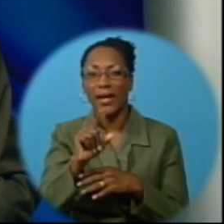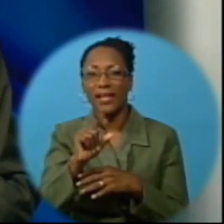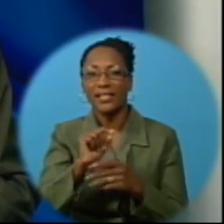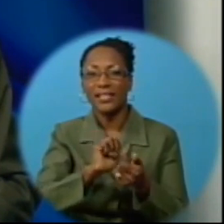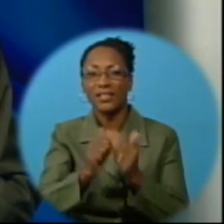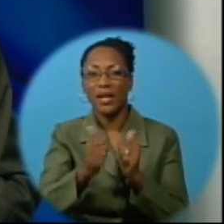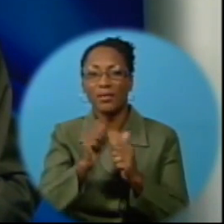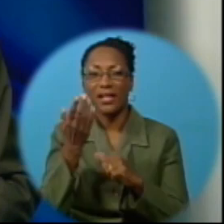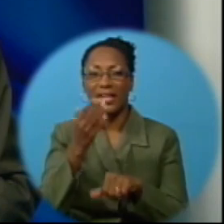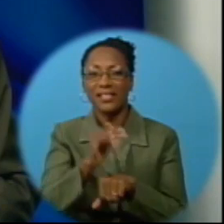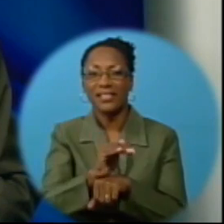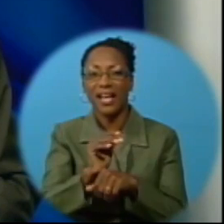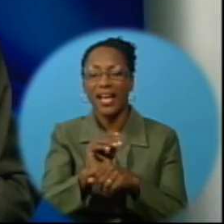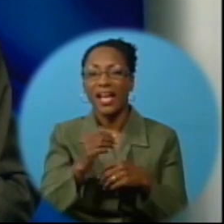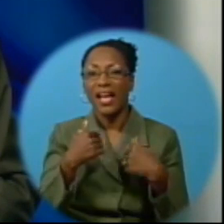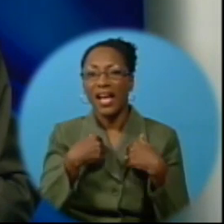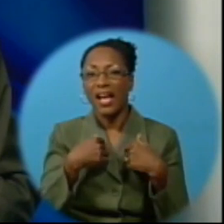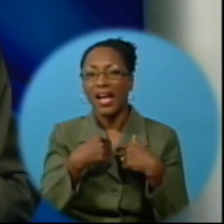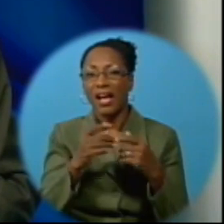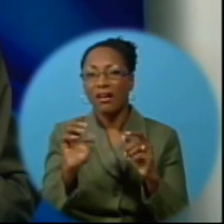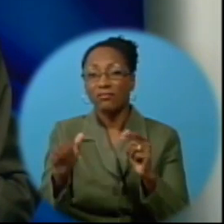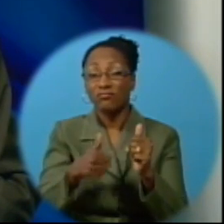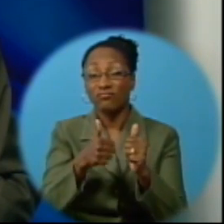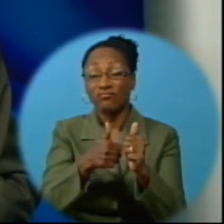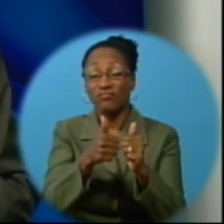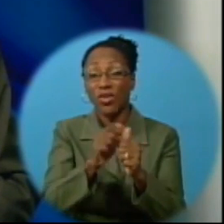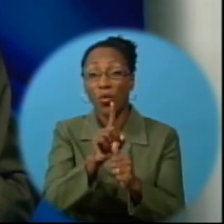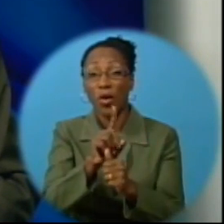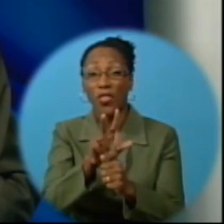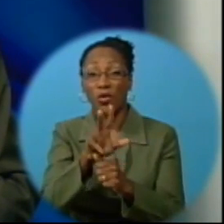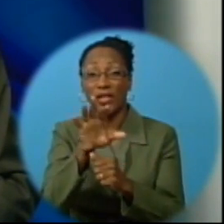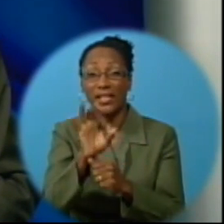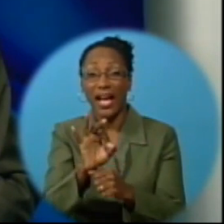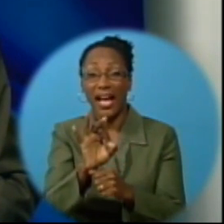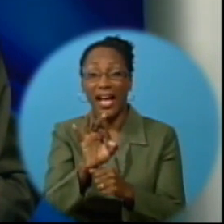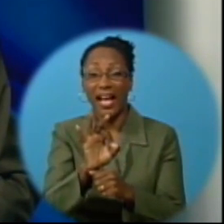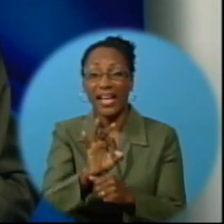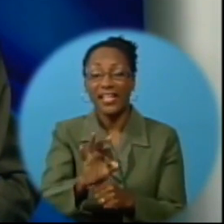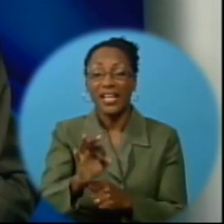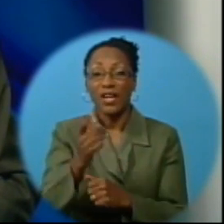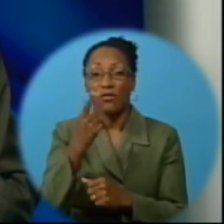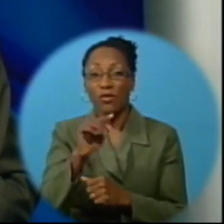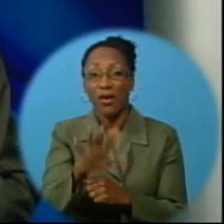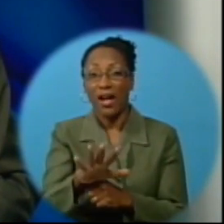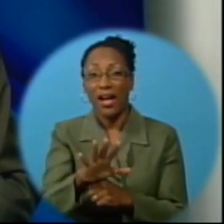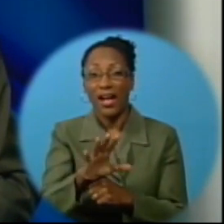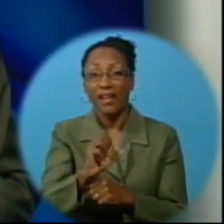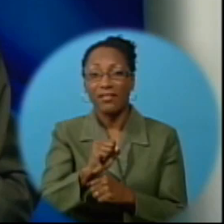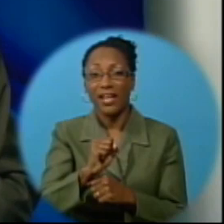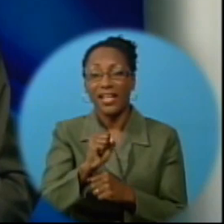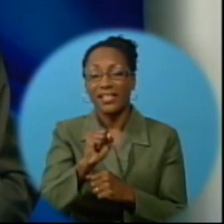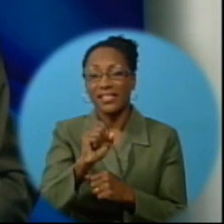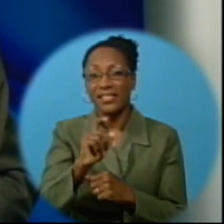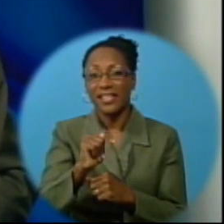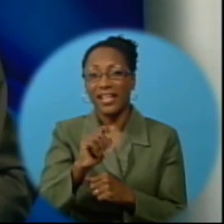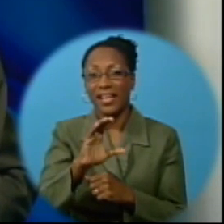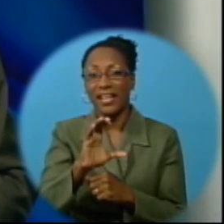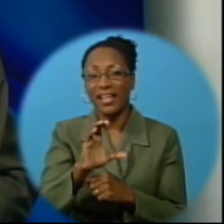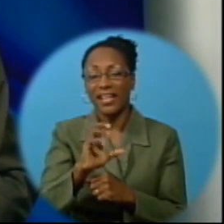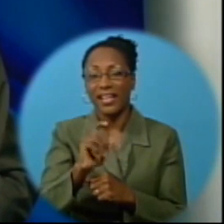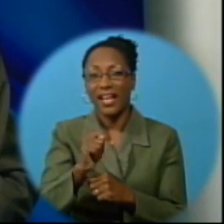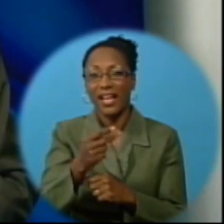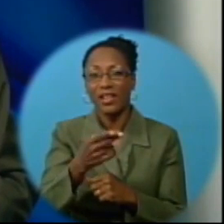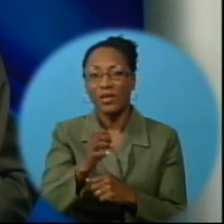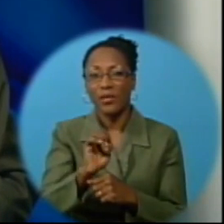139th of victory at Canes of the Noval, St. Catherine scored 139.45 of 18.2 overs. Man of the